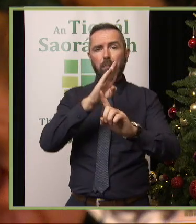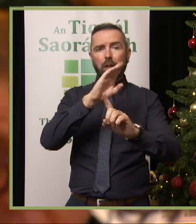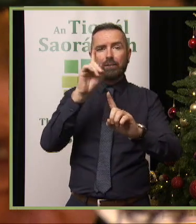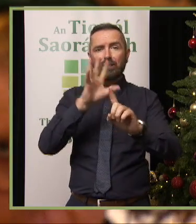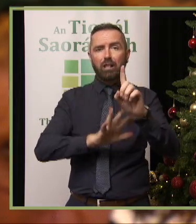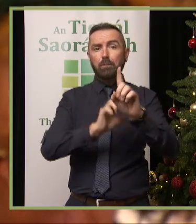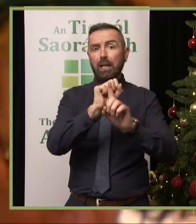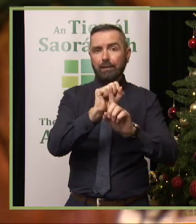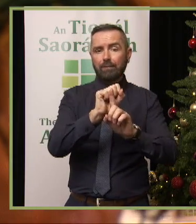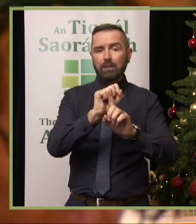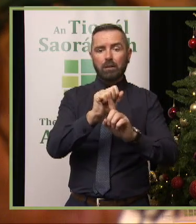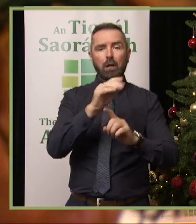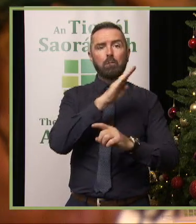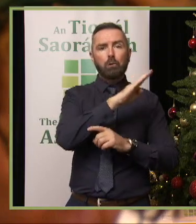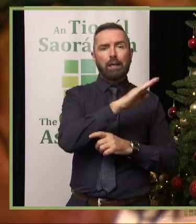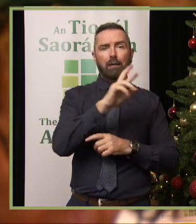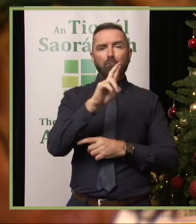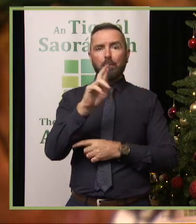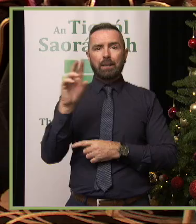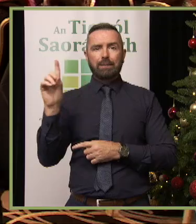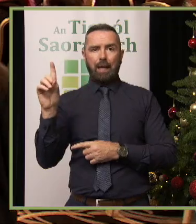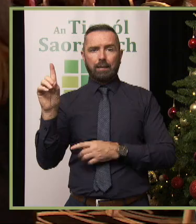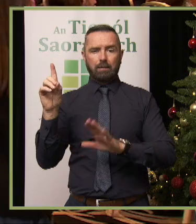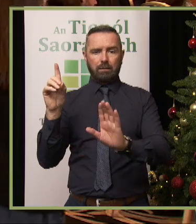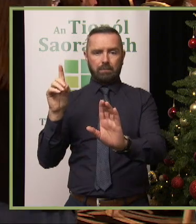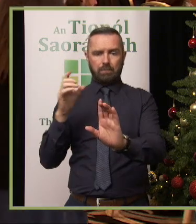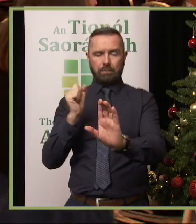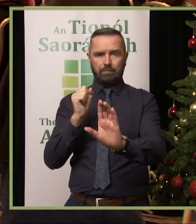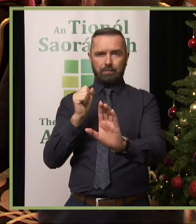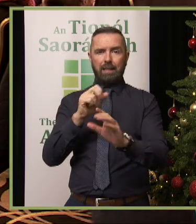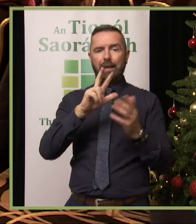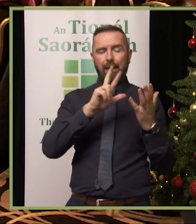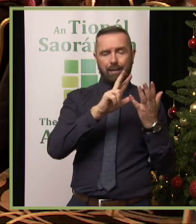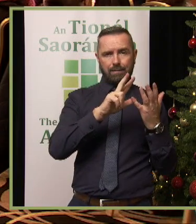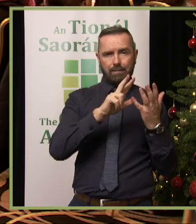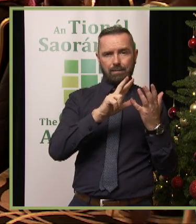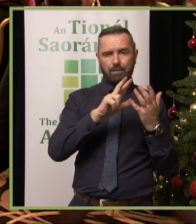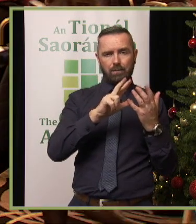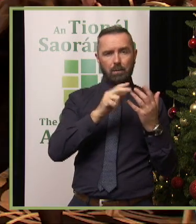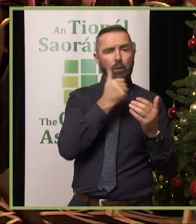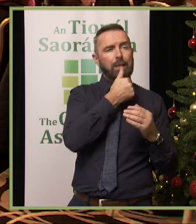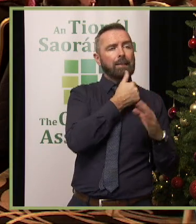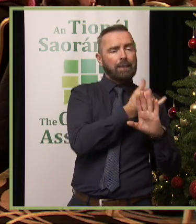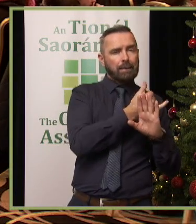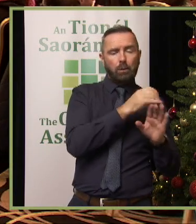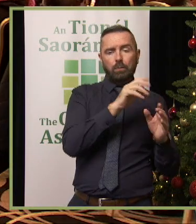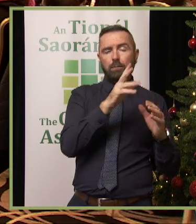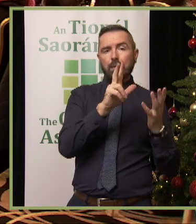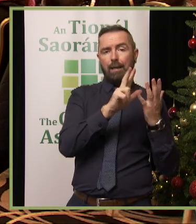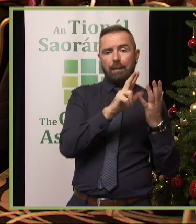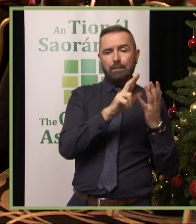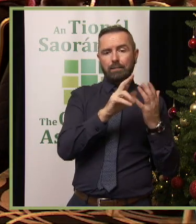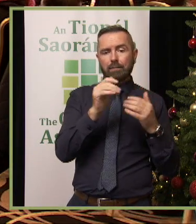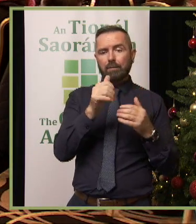but Brendan, Robert and Dan. So 8 first. Sorry, I appreciate what